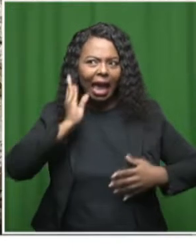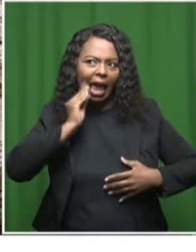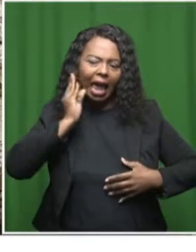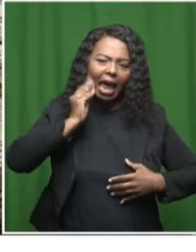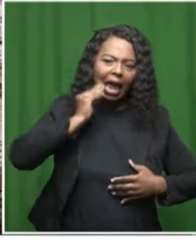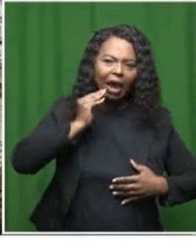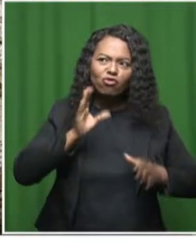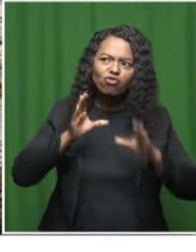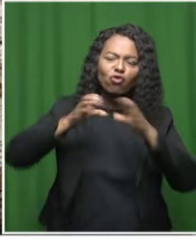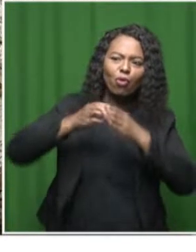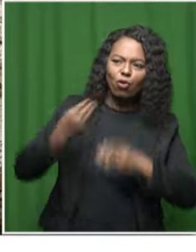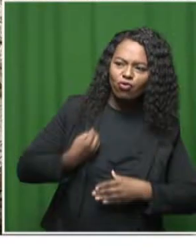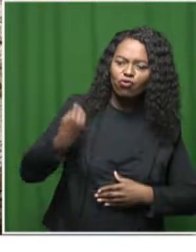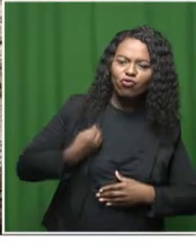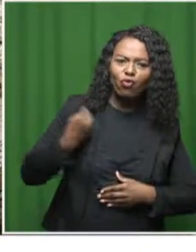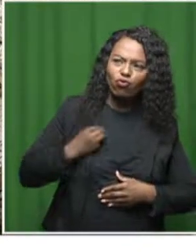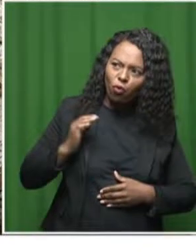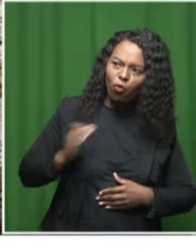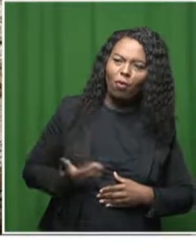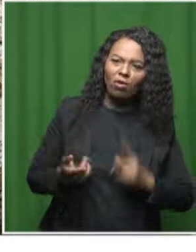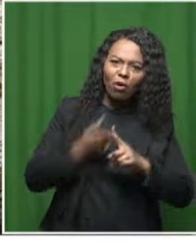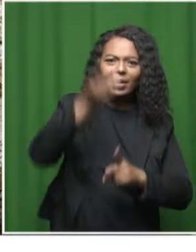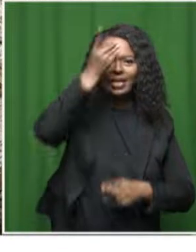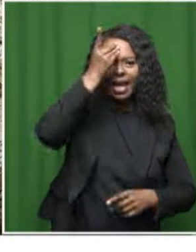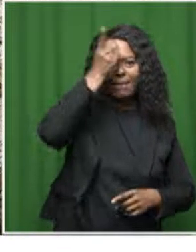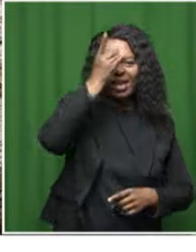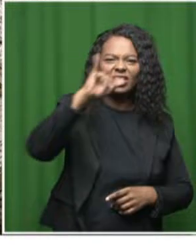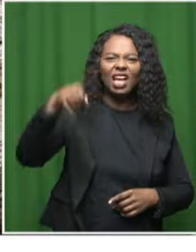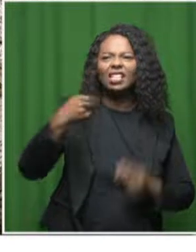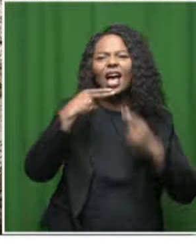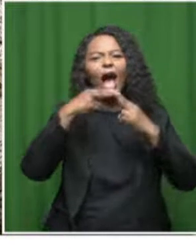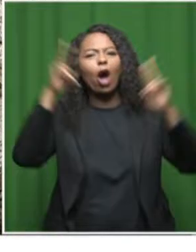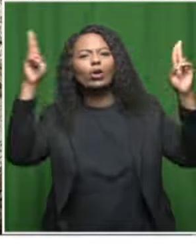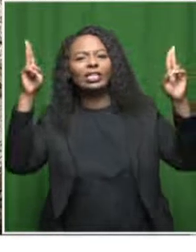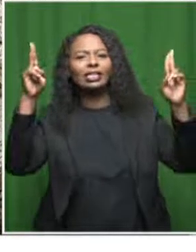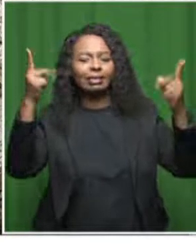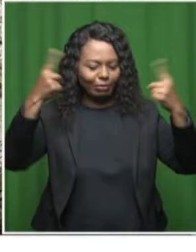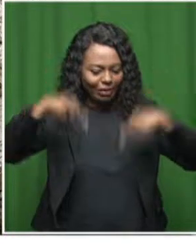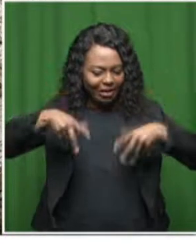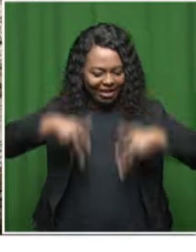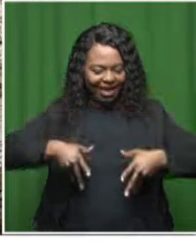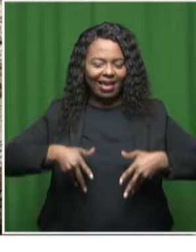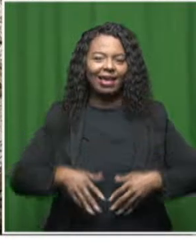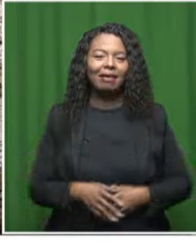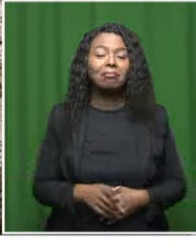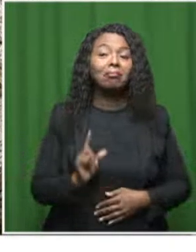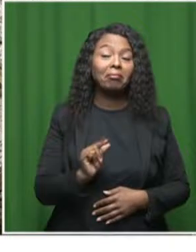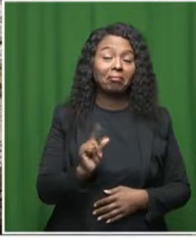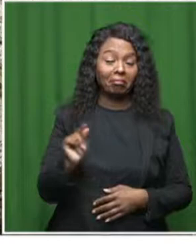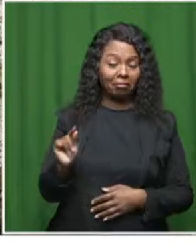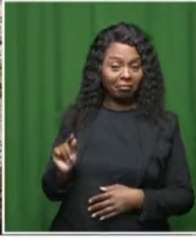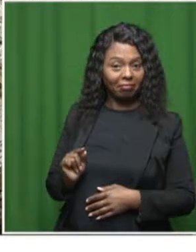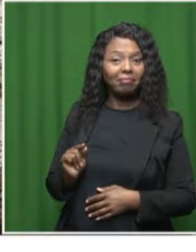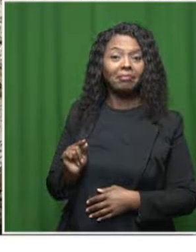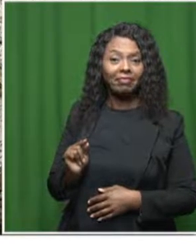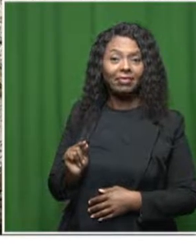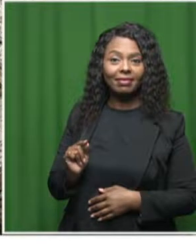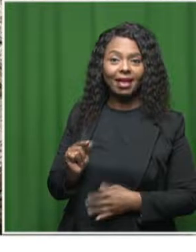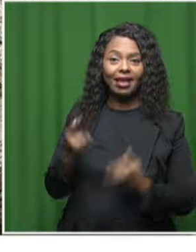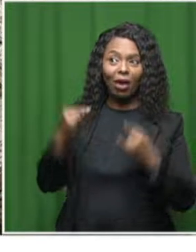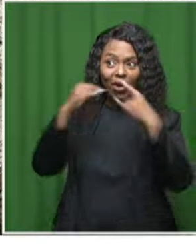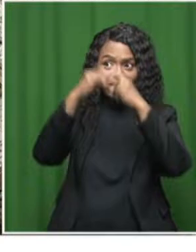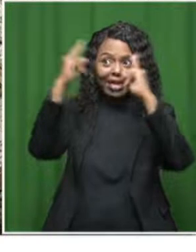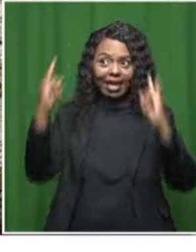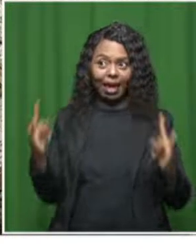groups of young women in Durban who want to just get out with their friends and have an adventure. Mm-hmm. I mean, I imagine, and the camping also comes with